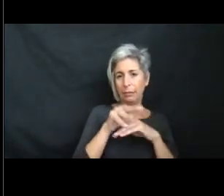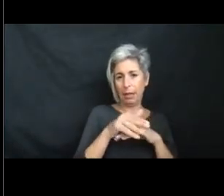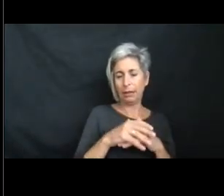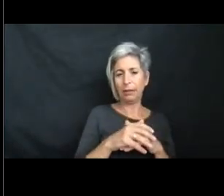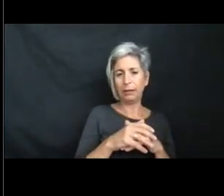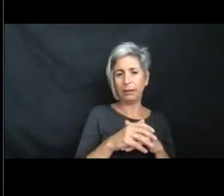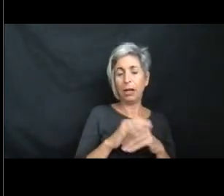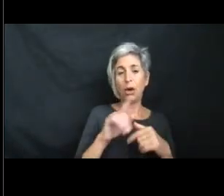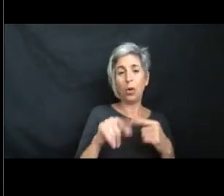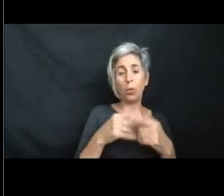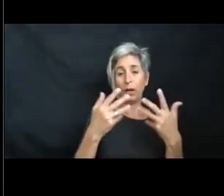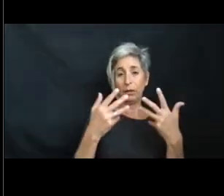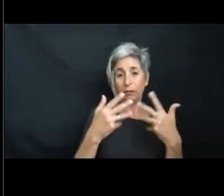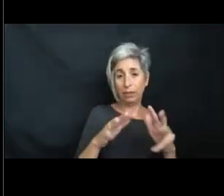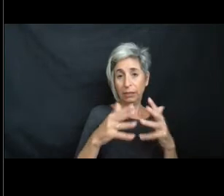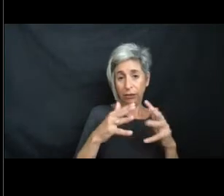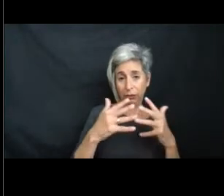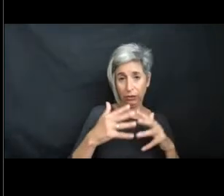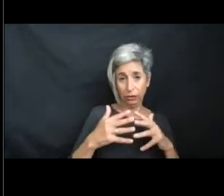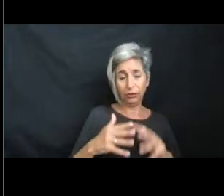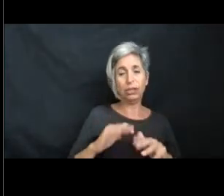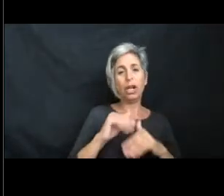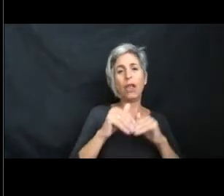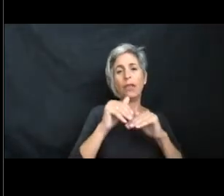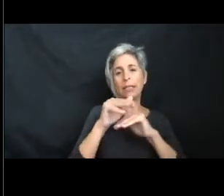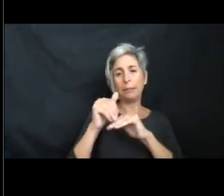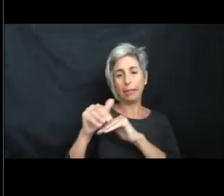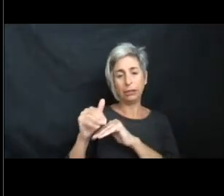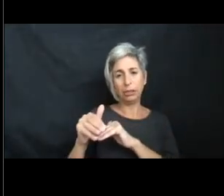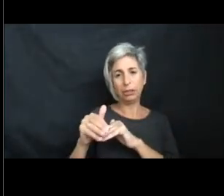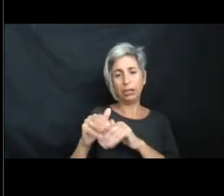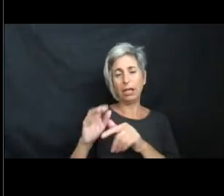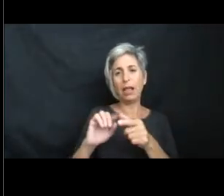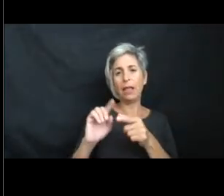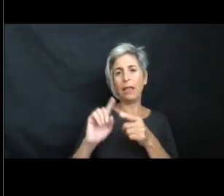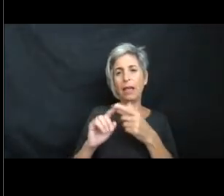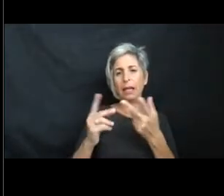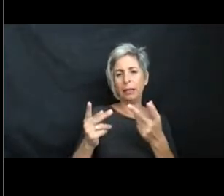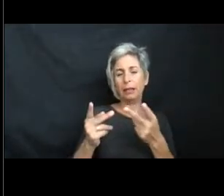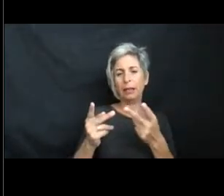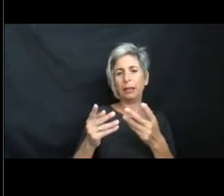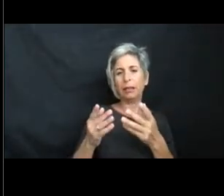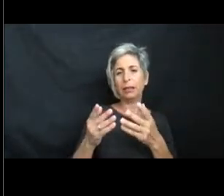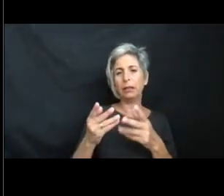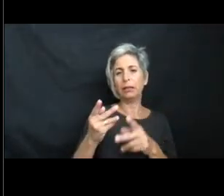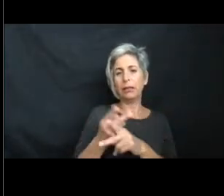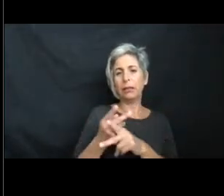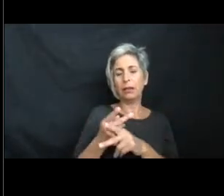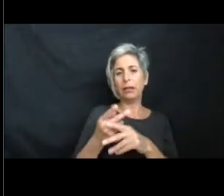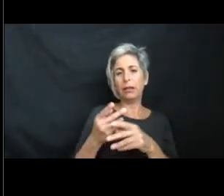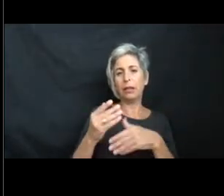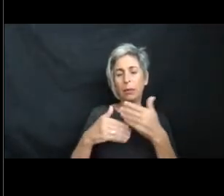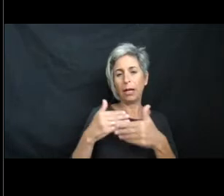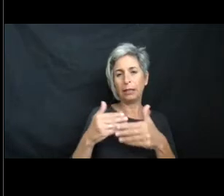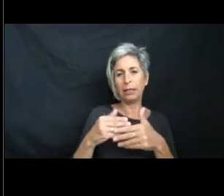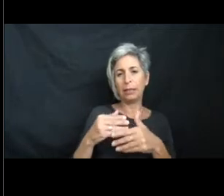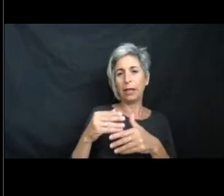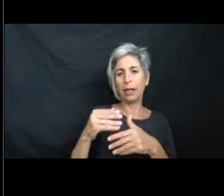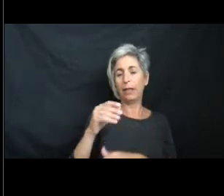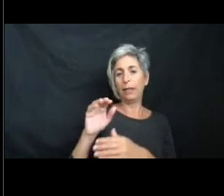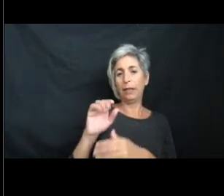once we've gone past all the submissions, we're going to skip the intake process because obviously that's done by the city. At